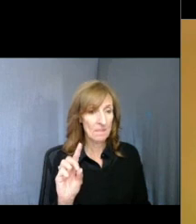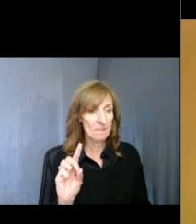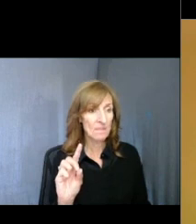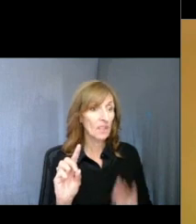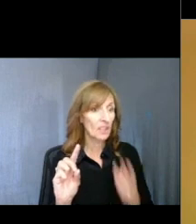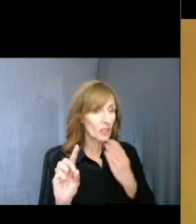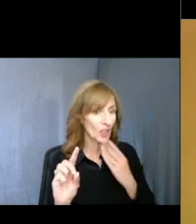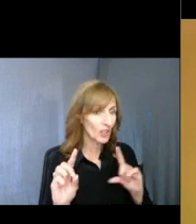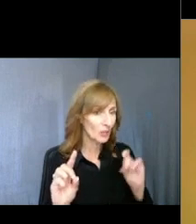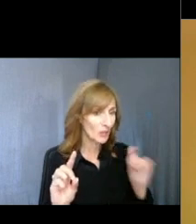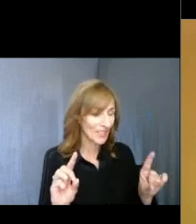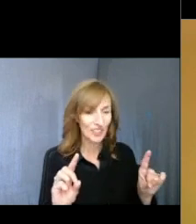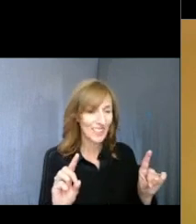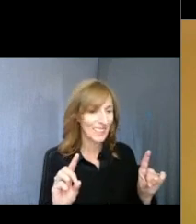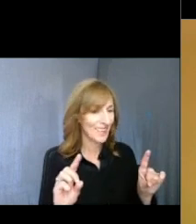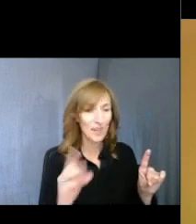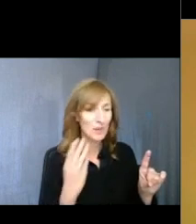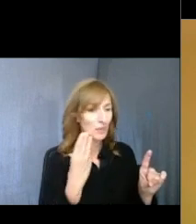I